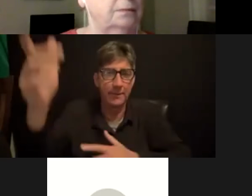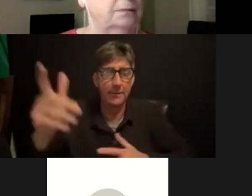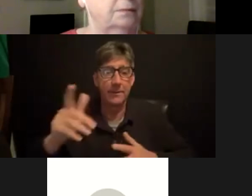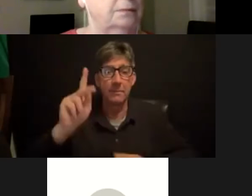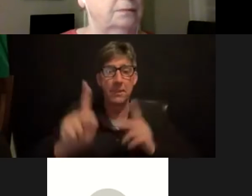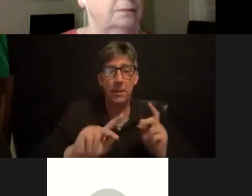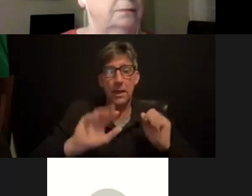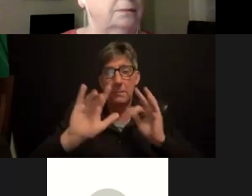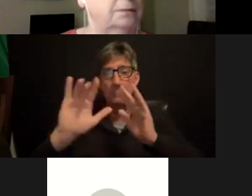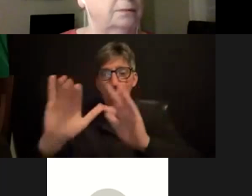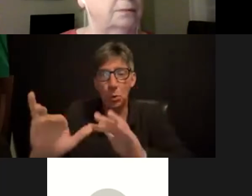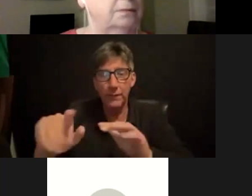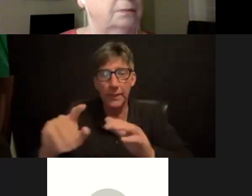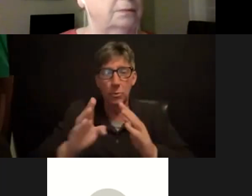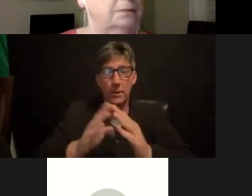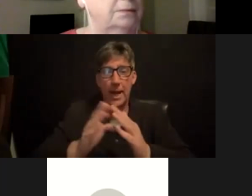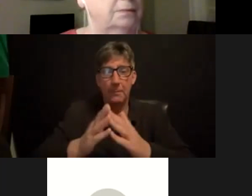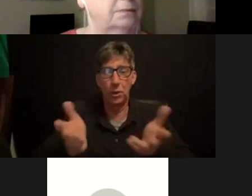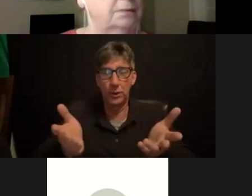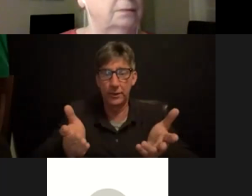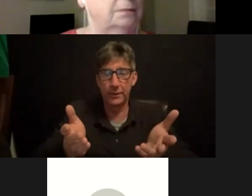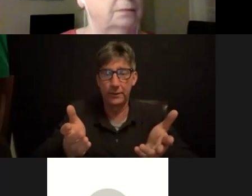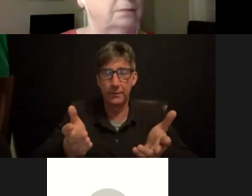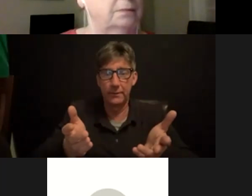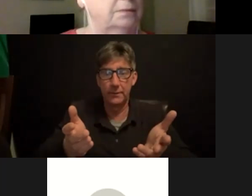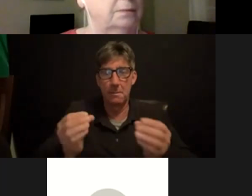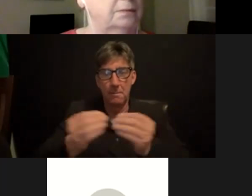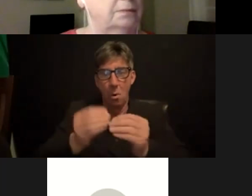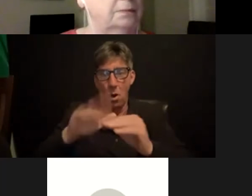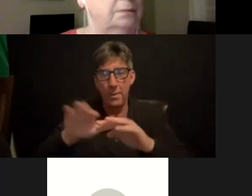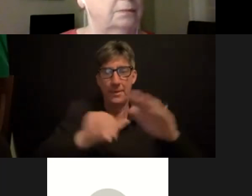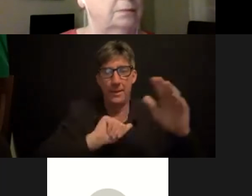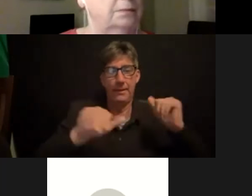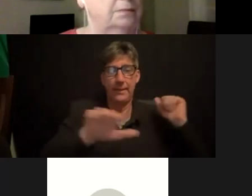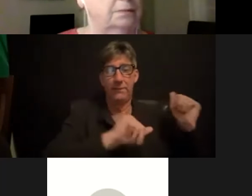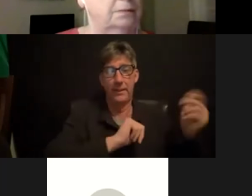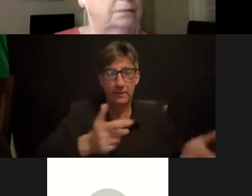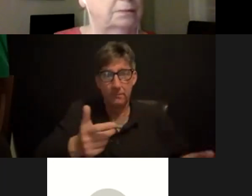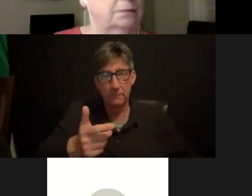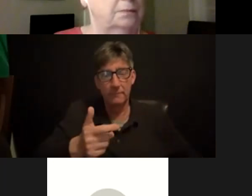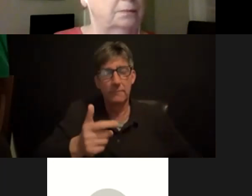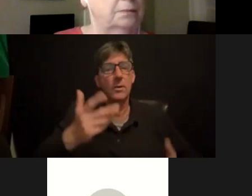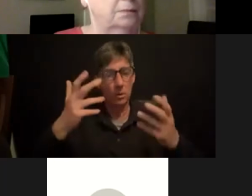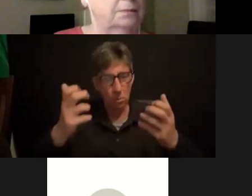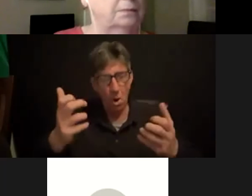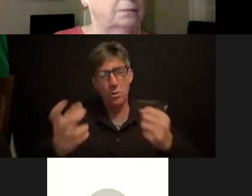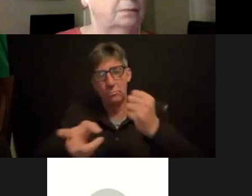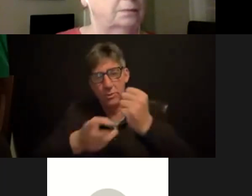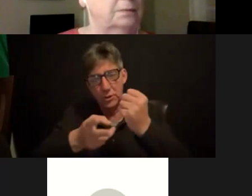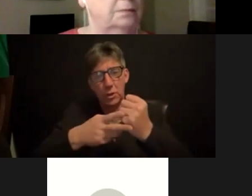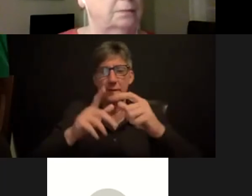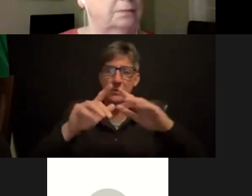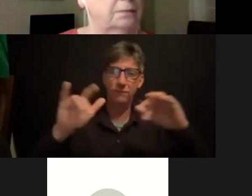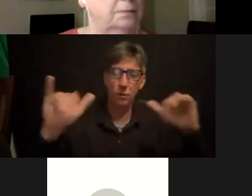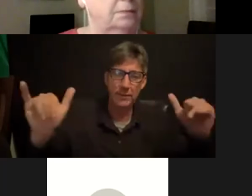the neighborhood more than they're moving out. And we want families, we want to preserve the diversity, the